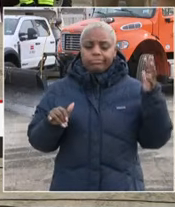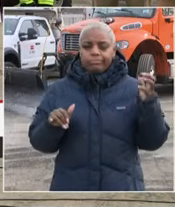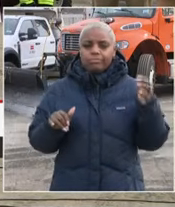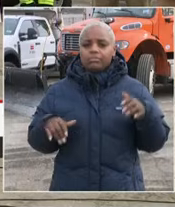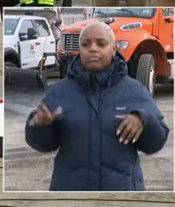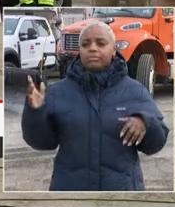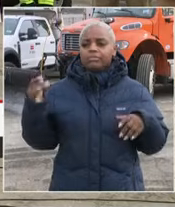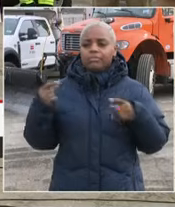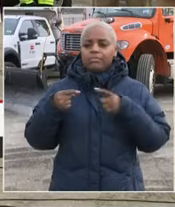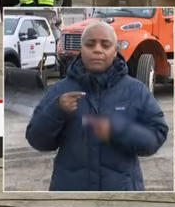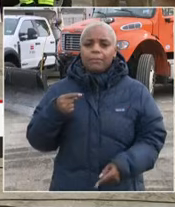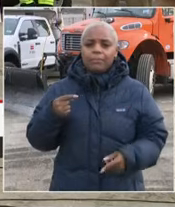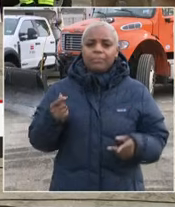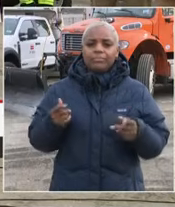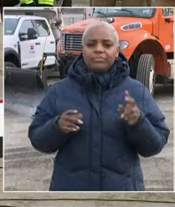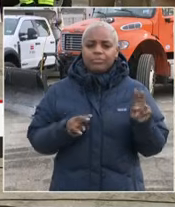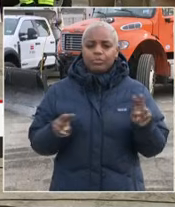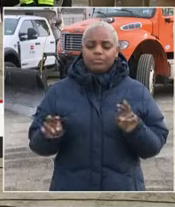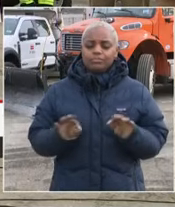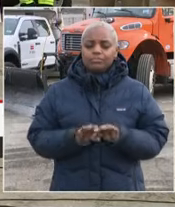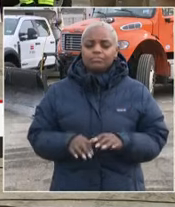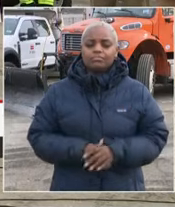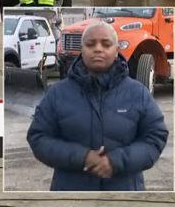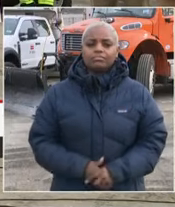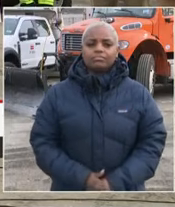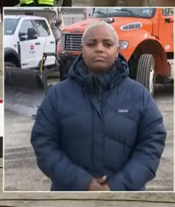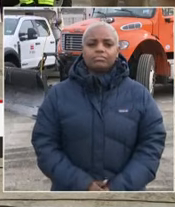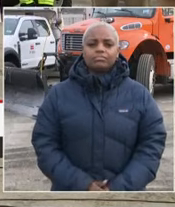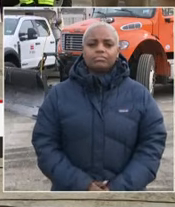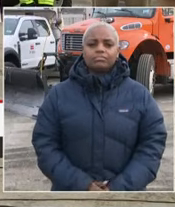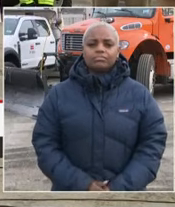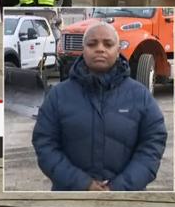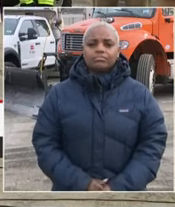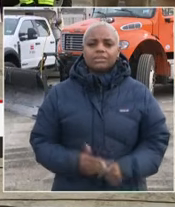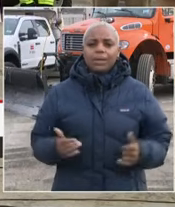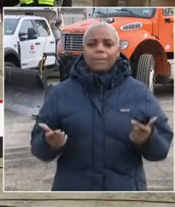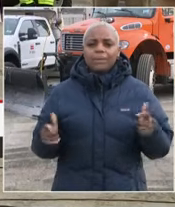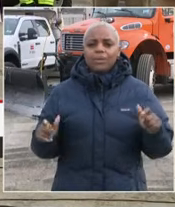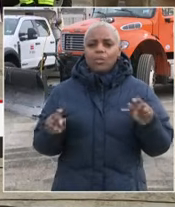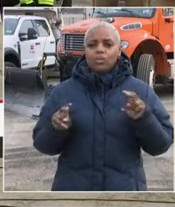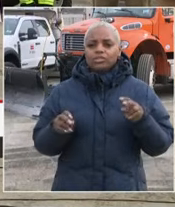heard us discuss, it's a big watch area for us right now.